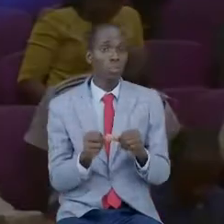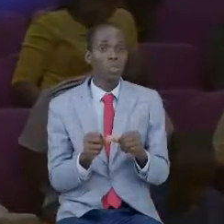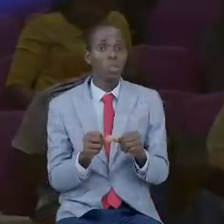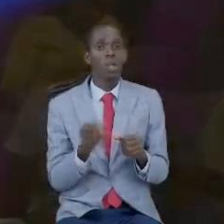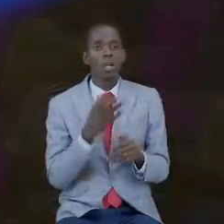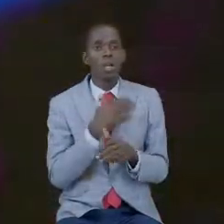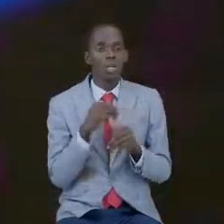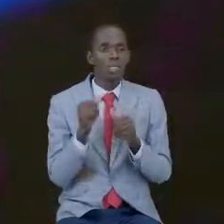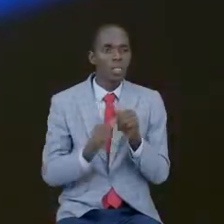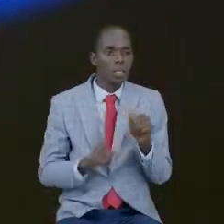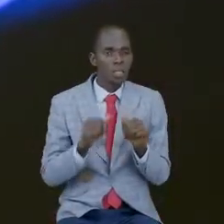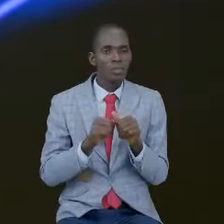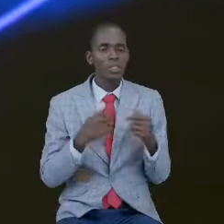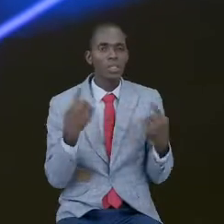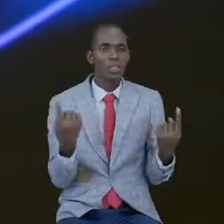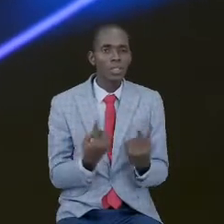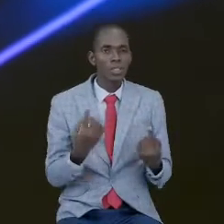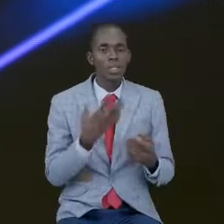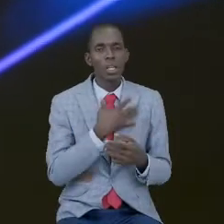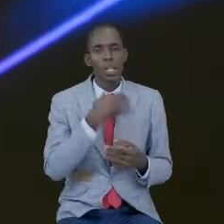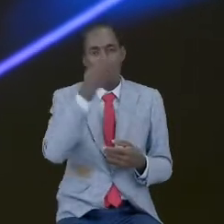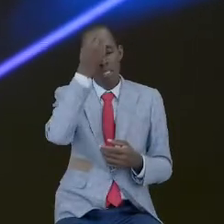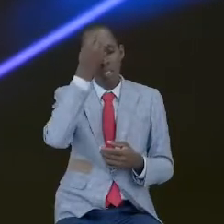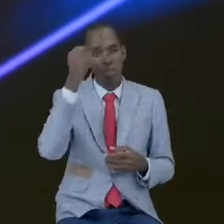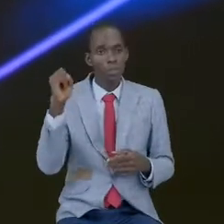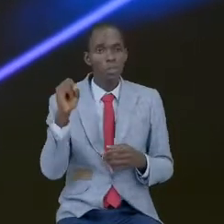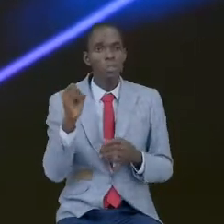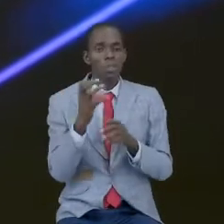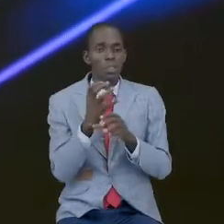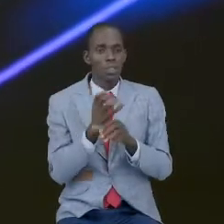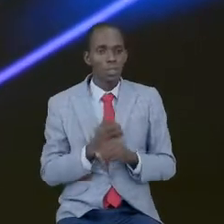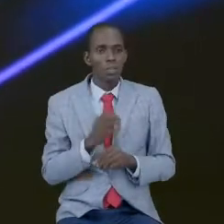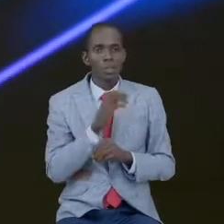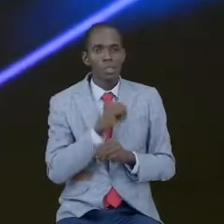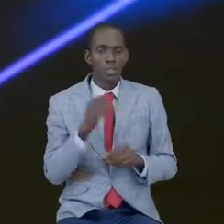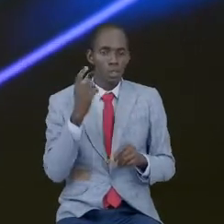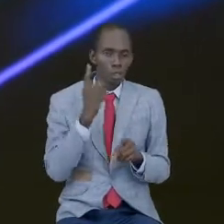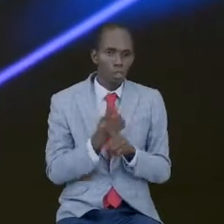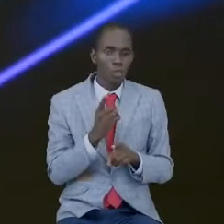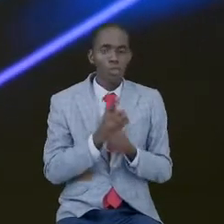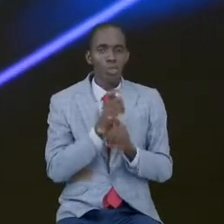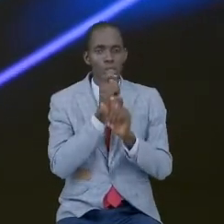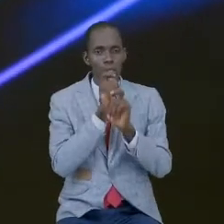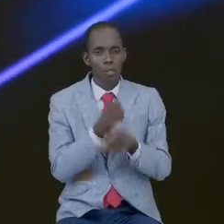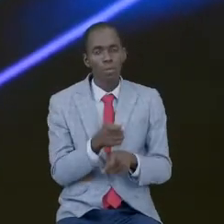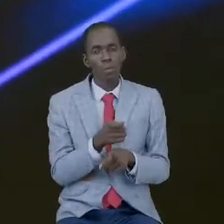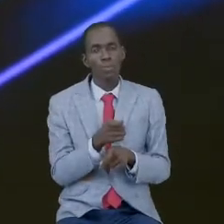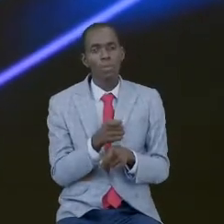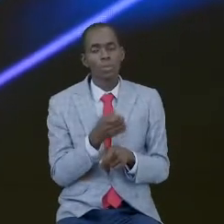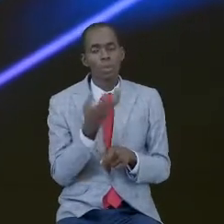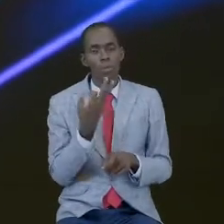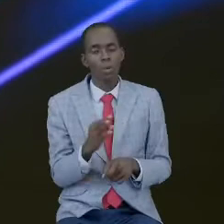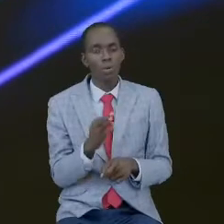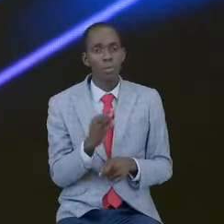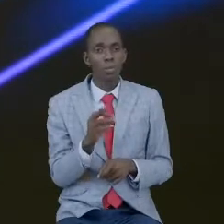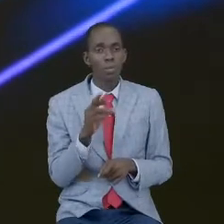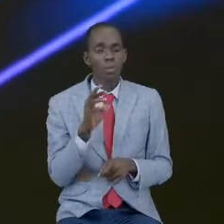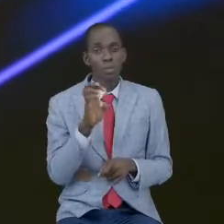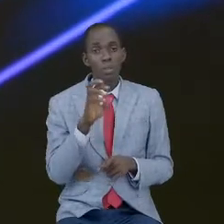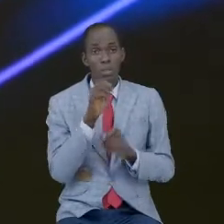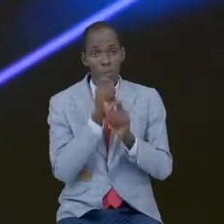every transgression and disobedience received a just recompense of reward. Verse